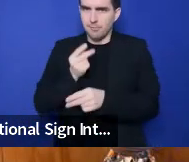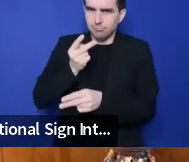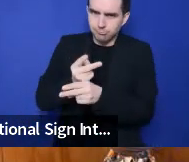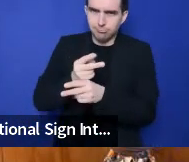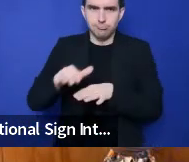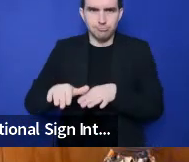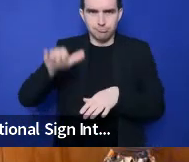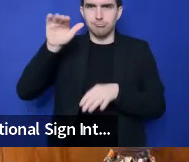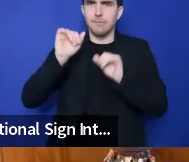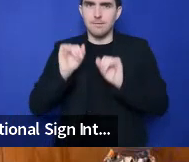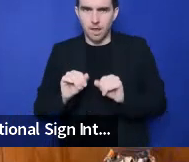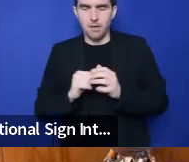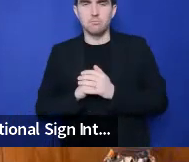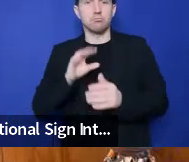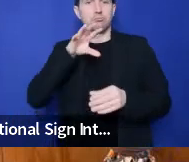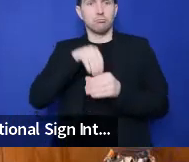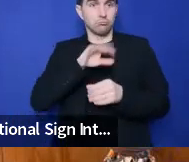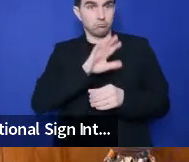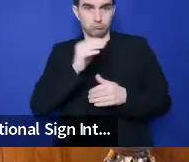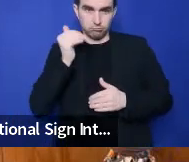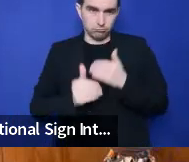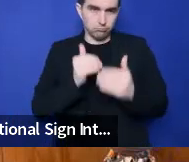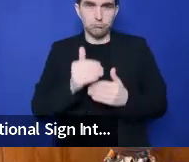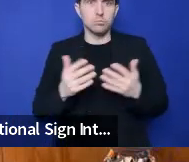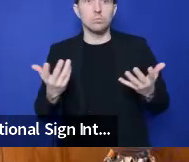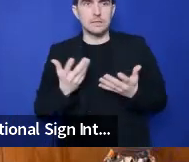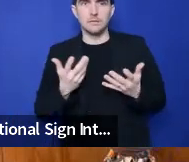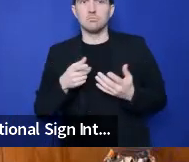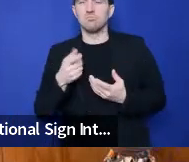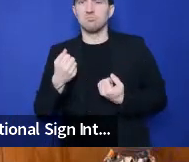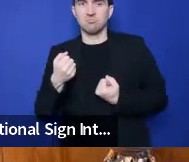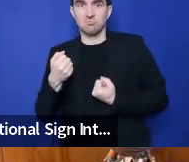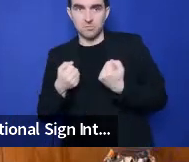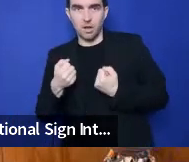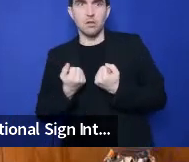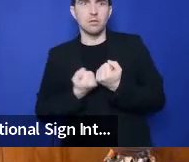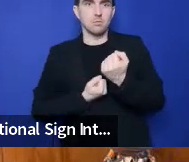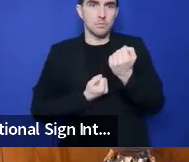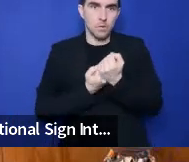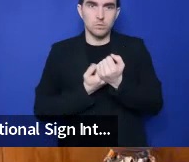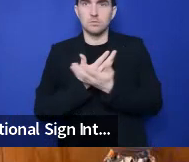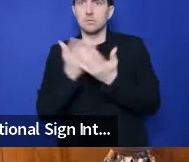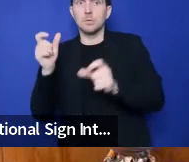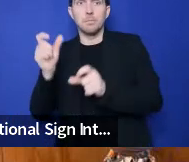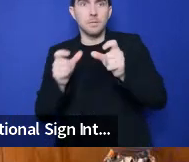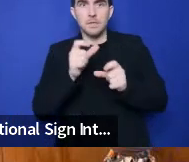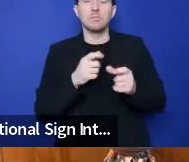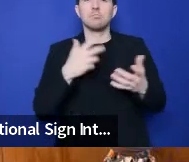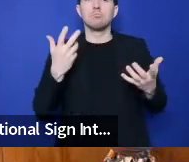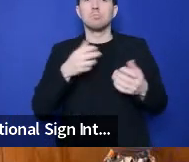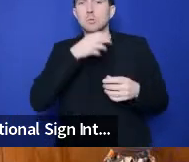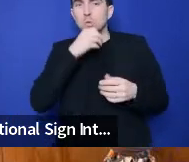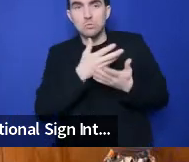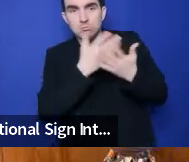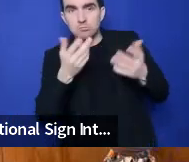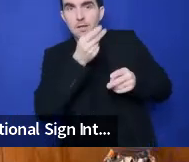per visit. To be eligible for the pilot program, the person had to be at least 60 years old, have